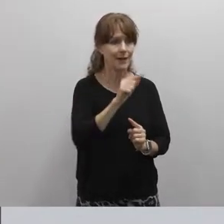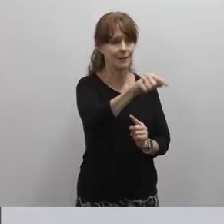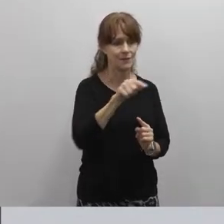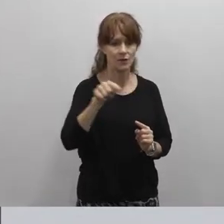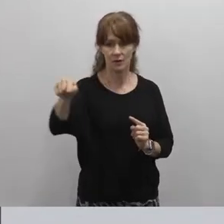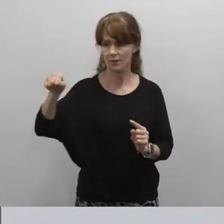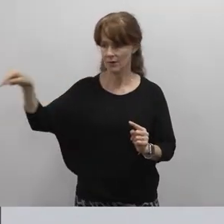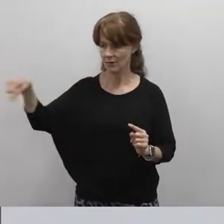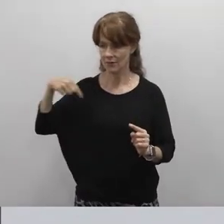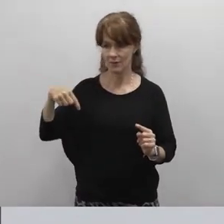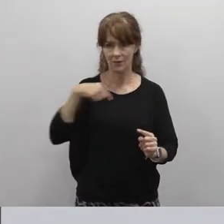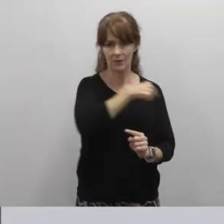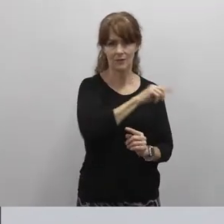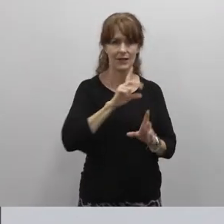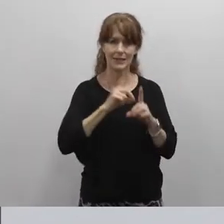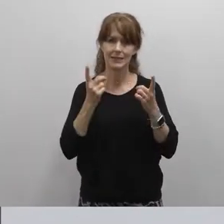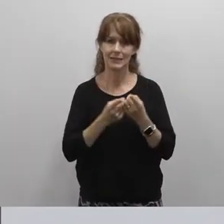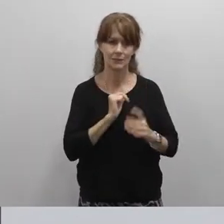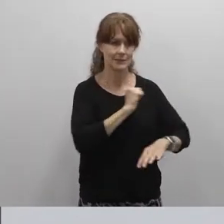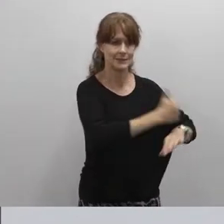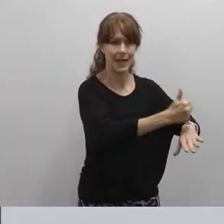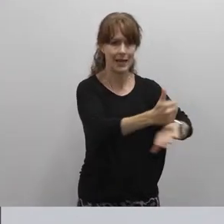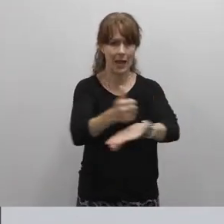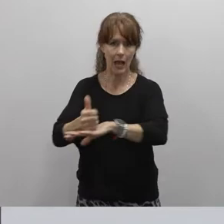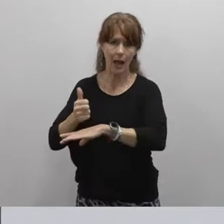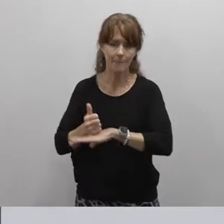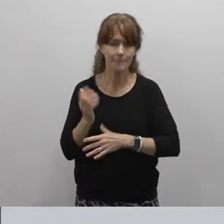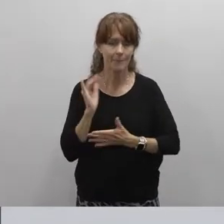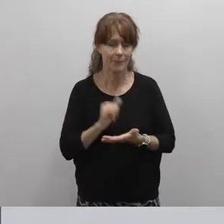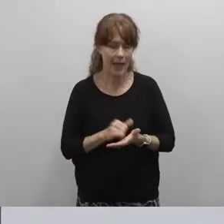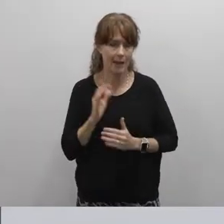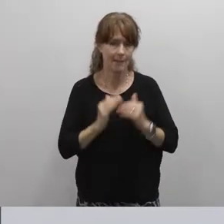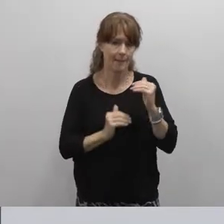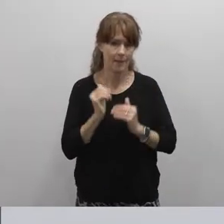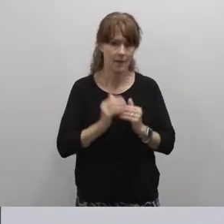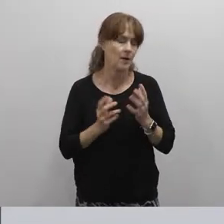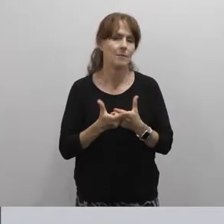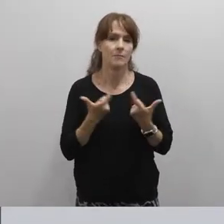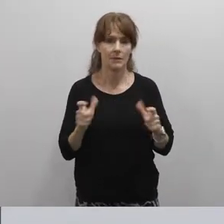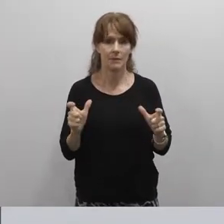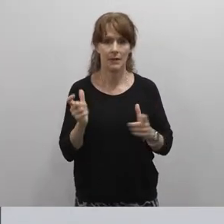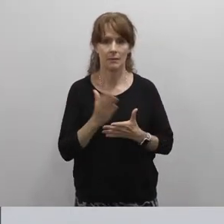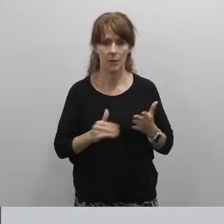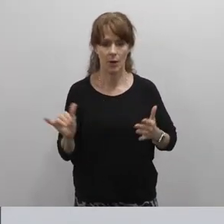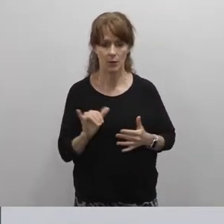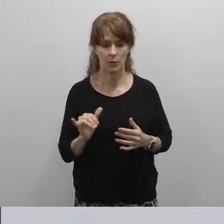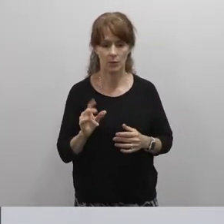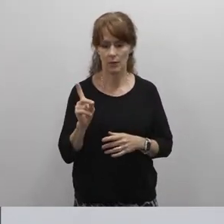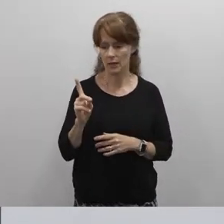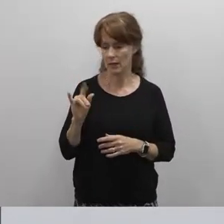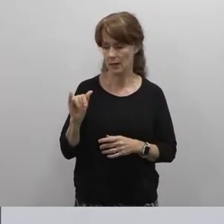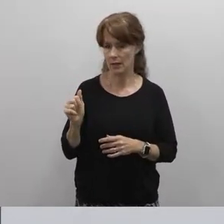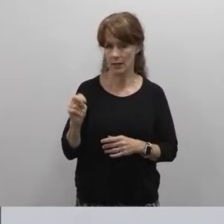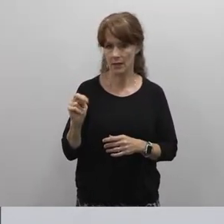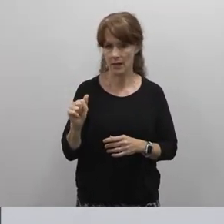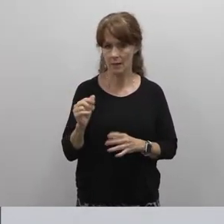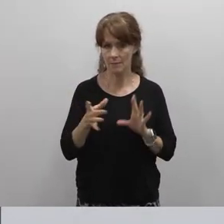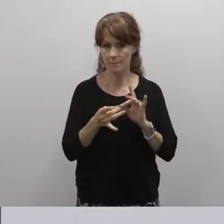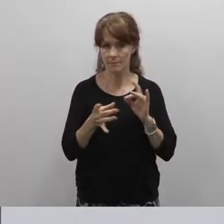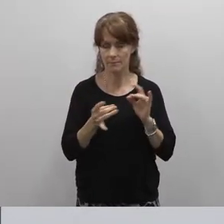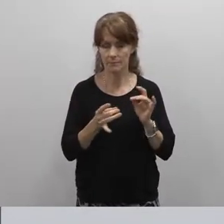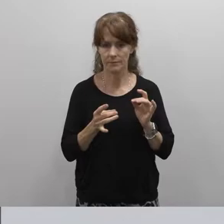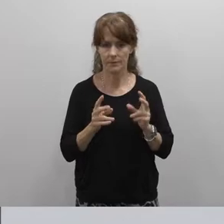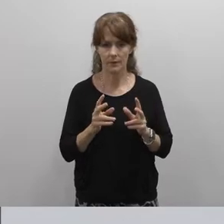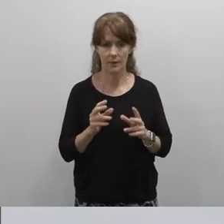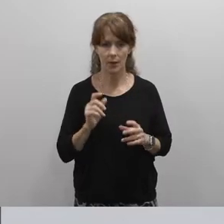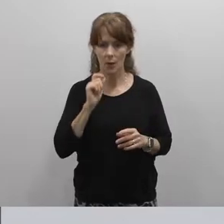in the district as well. So the infrastructure piece in particular will be very big. Diana, in her comments, alluded to a